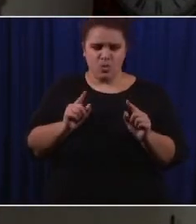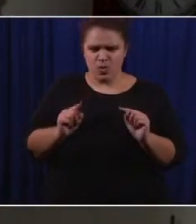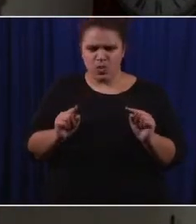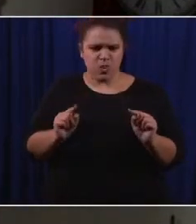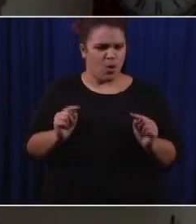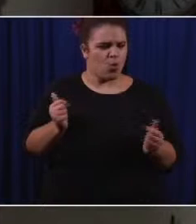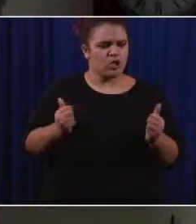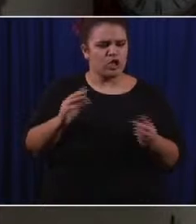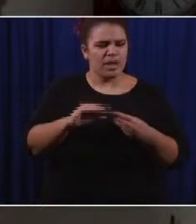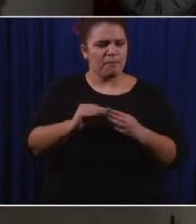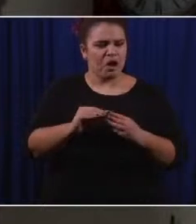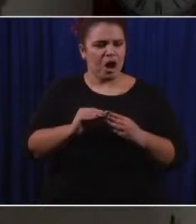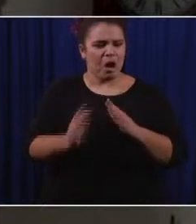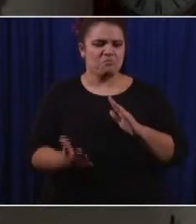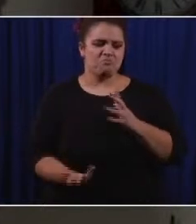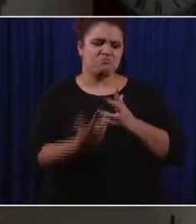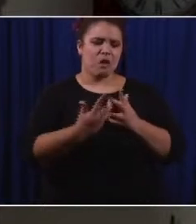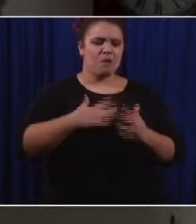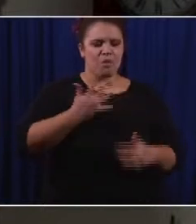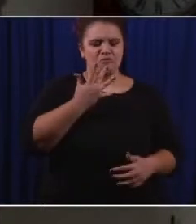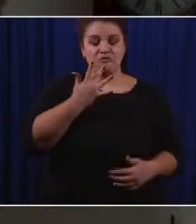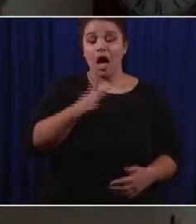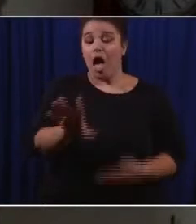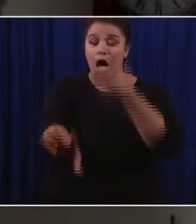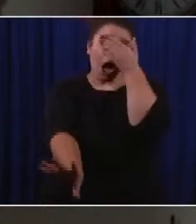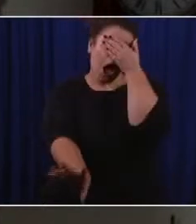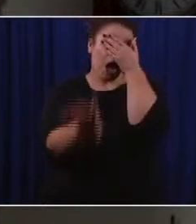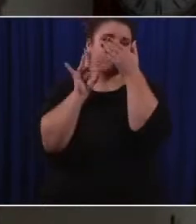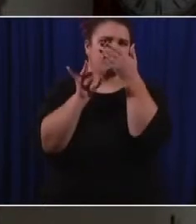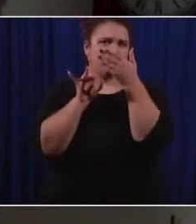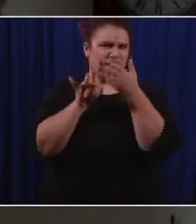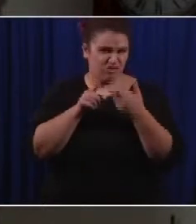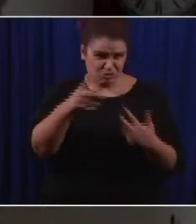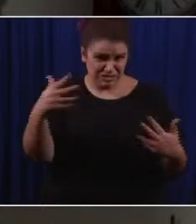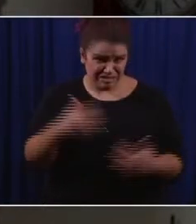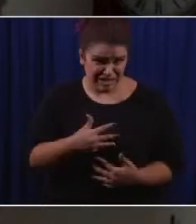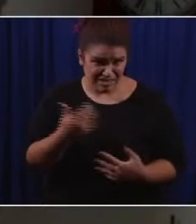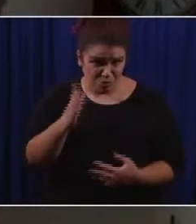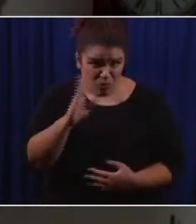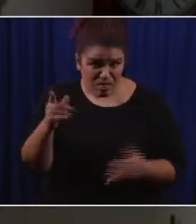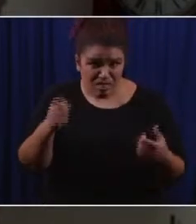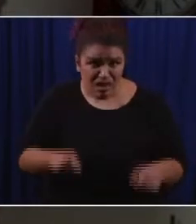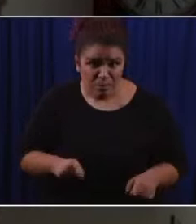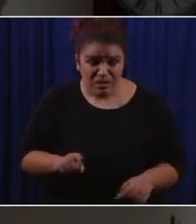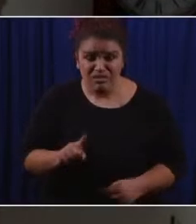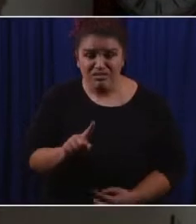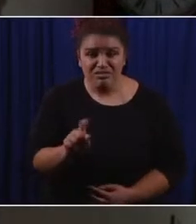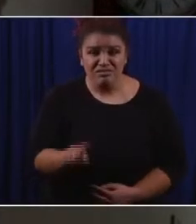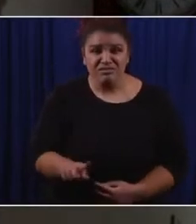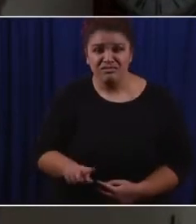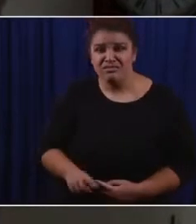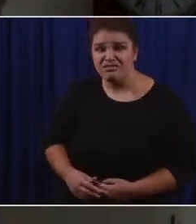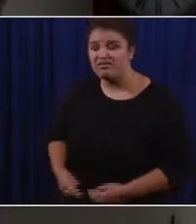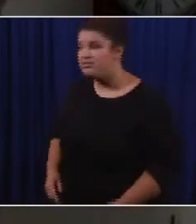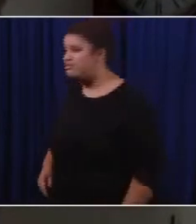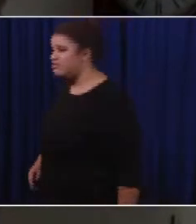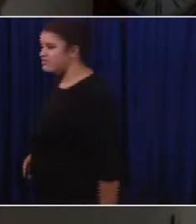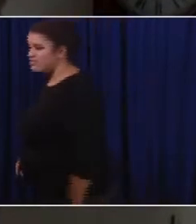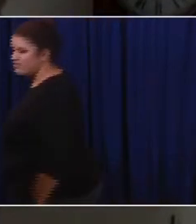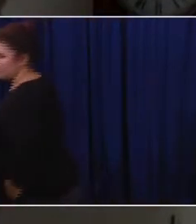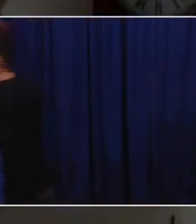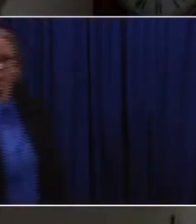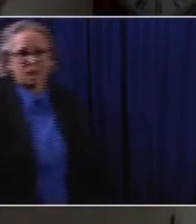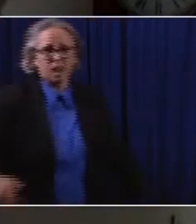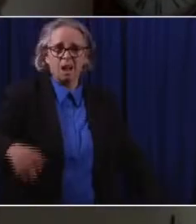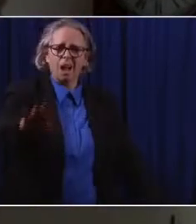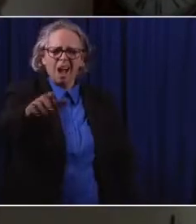when they want to decide how they're going to act in their everyday lives? Well, excellent question. I'm not aware